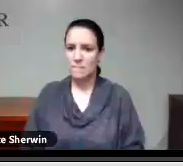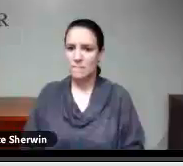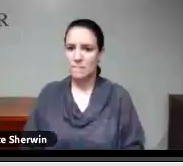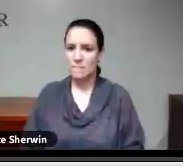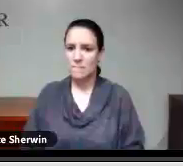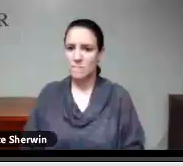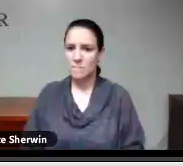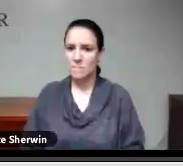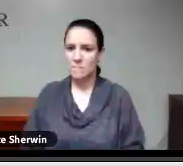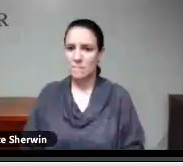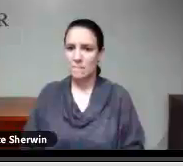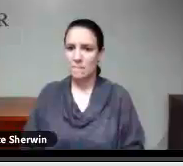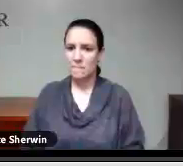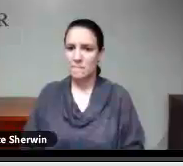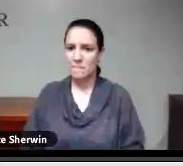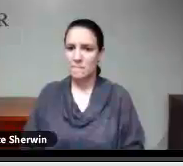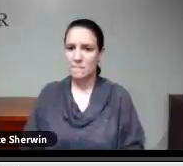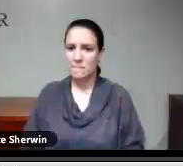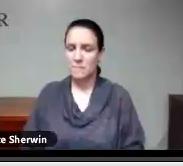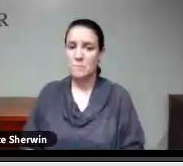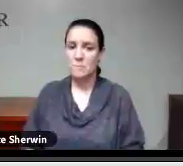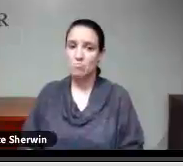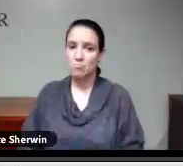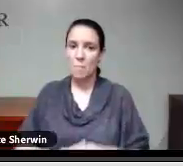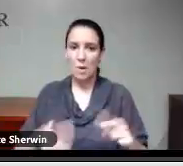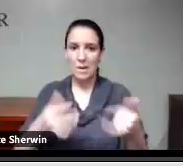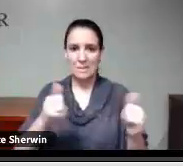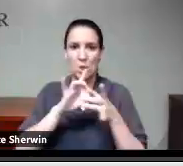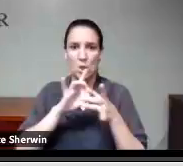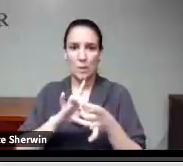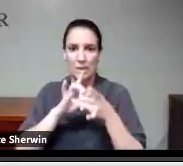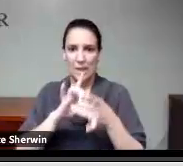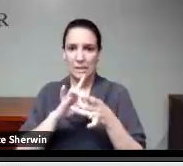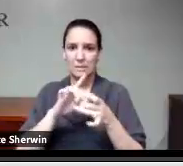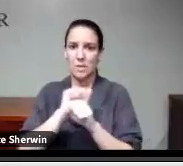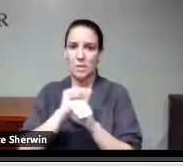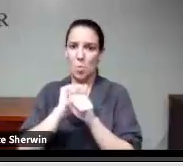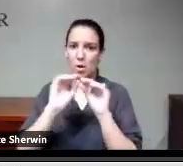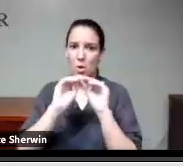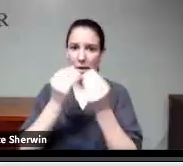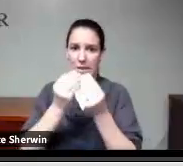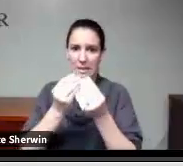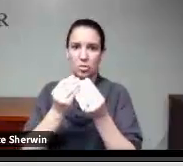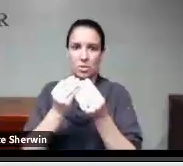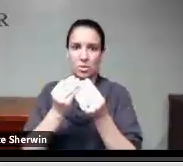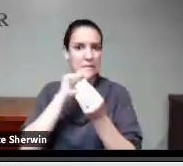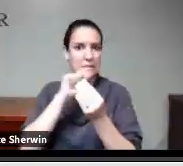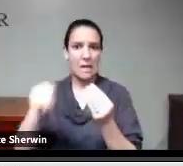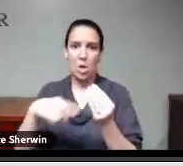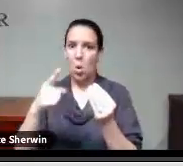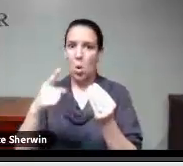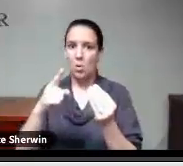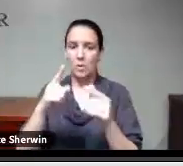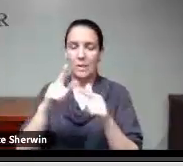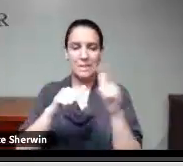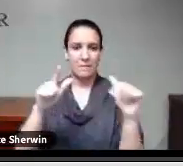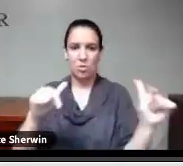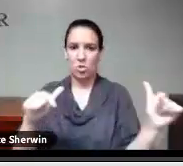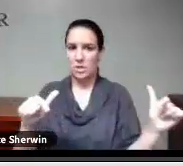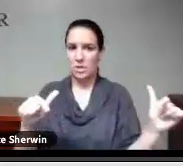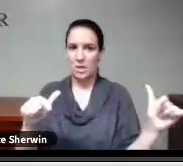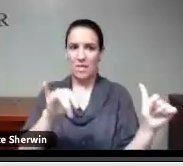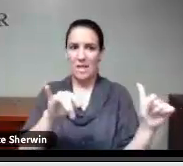an integral way to the work of the organization. This is not only about diversity, but it's also about all